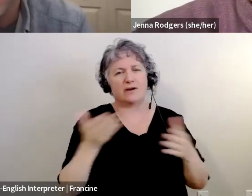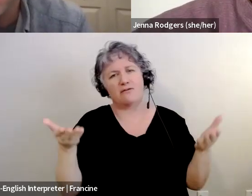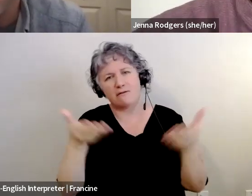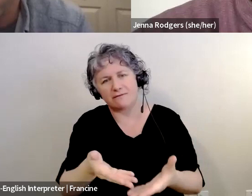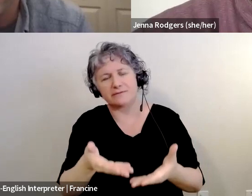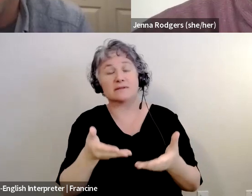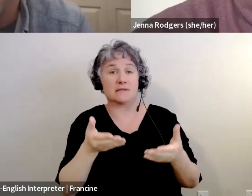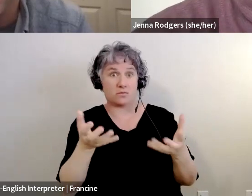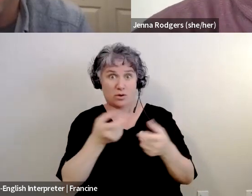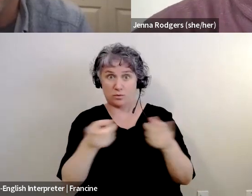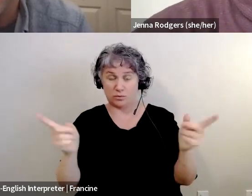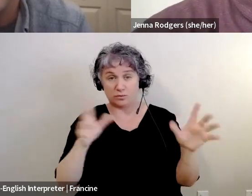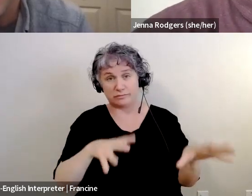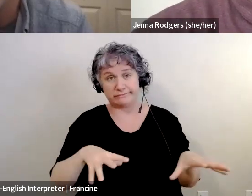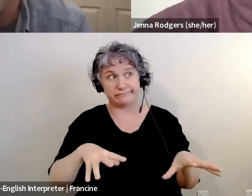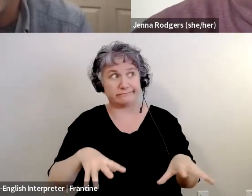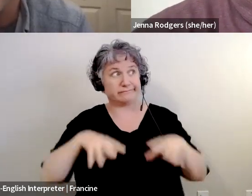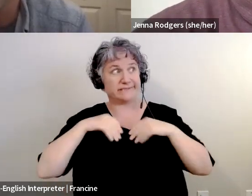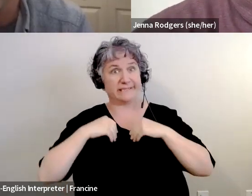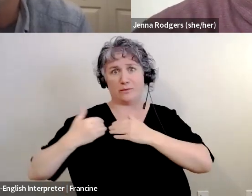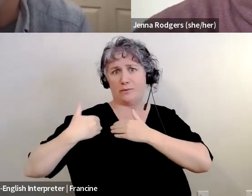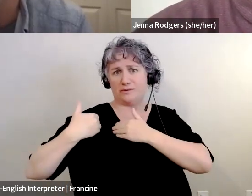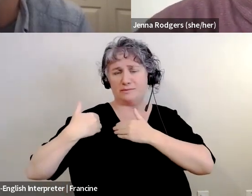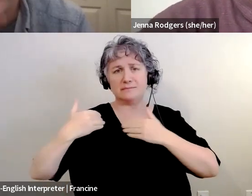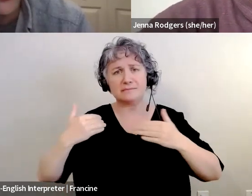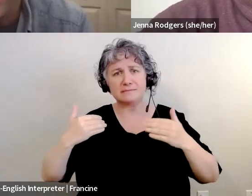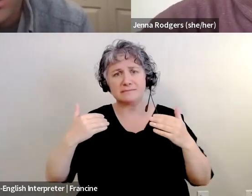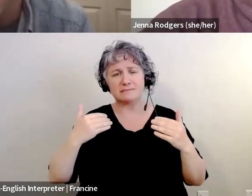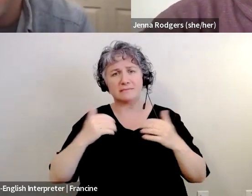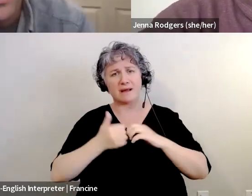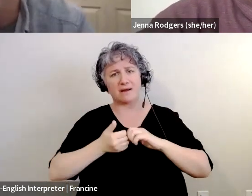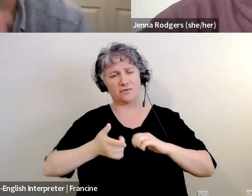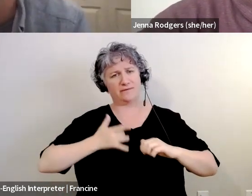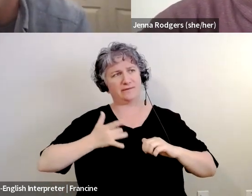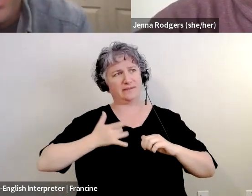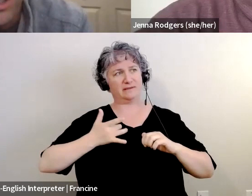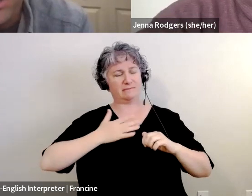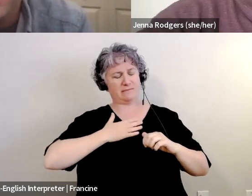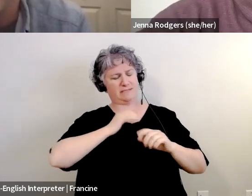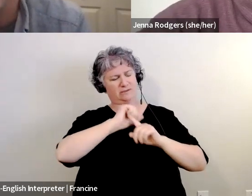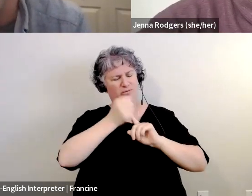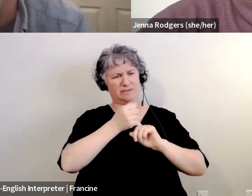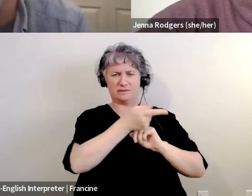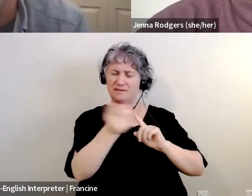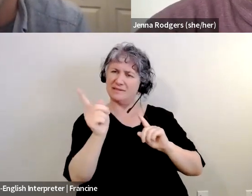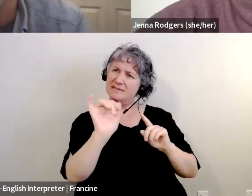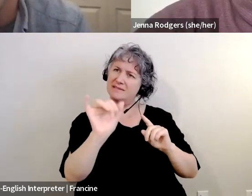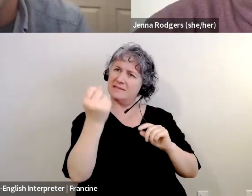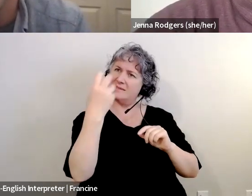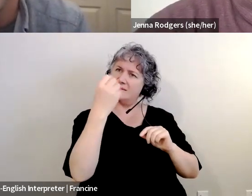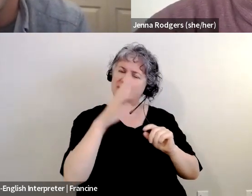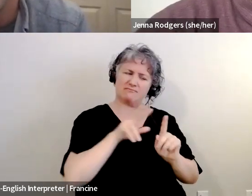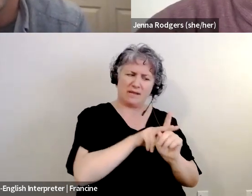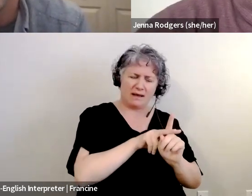you to, again, take ownership over these tools and apply them in ways that feel impactful for your specific situation, your specific communities.